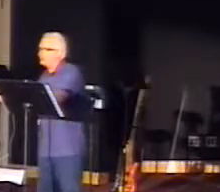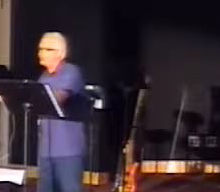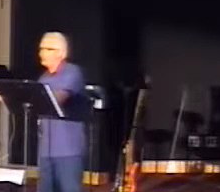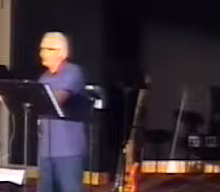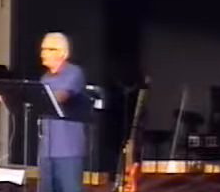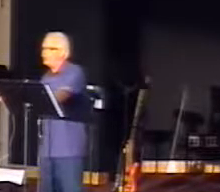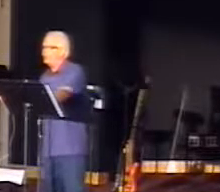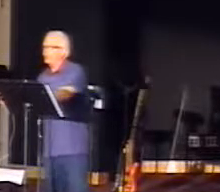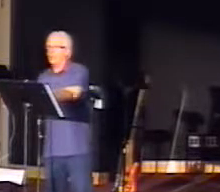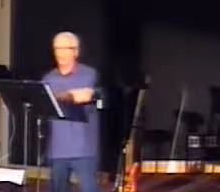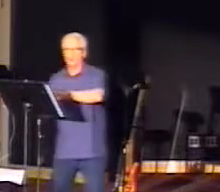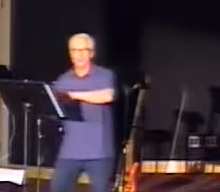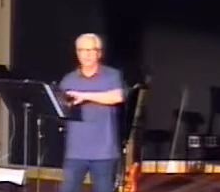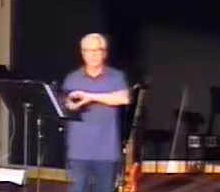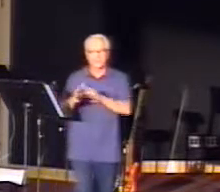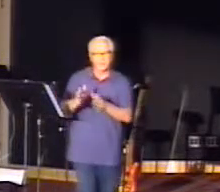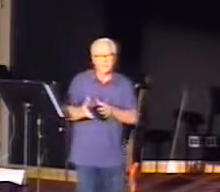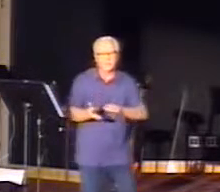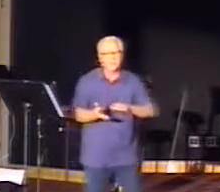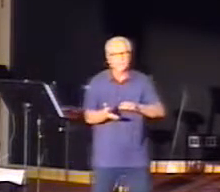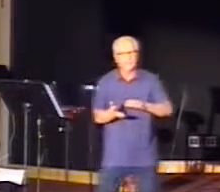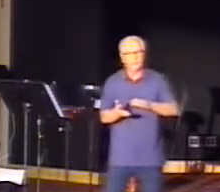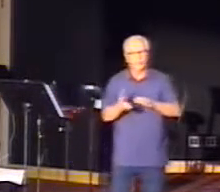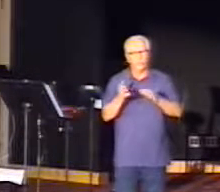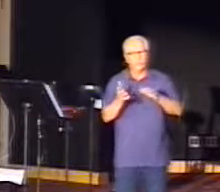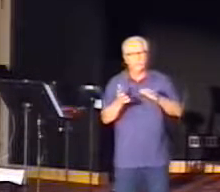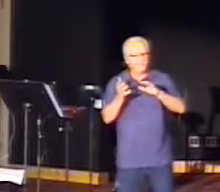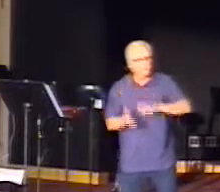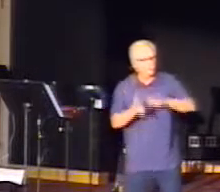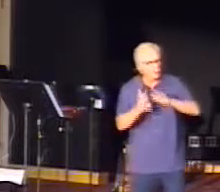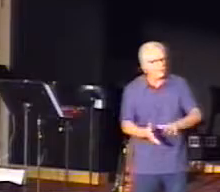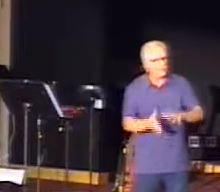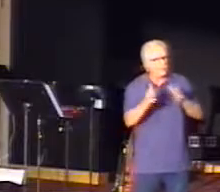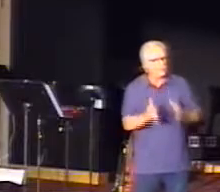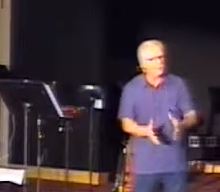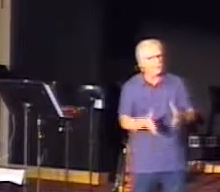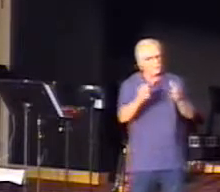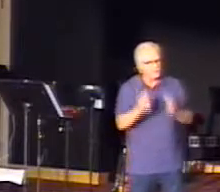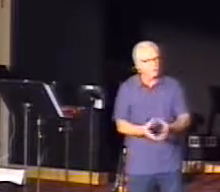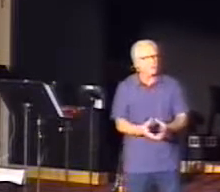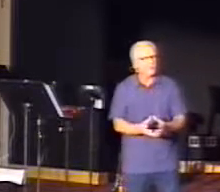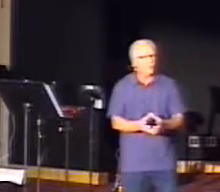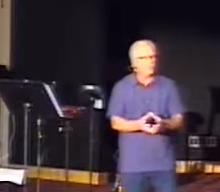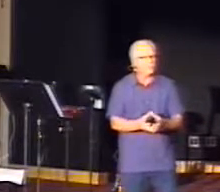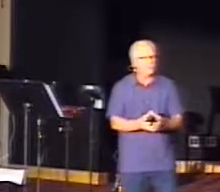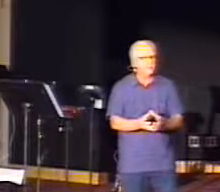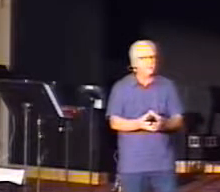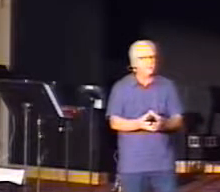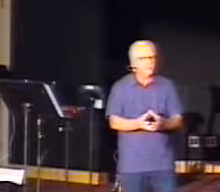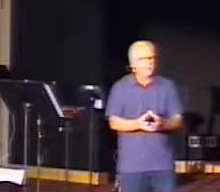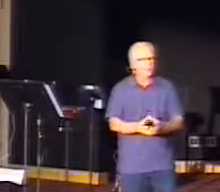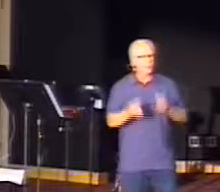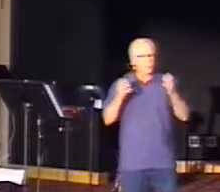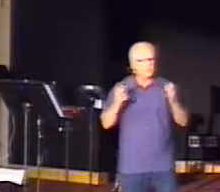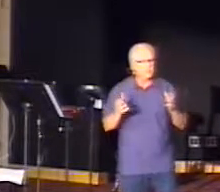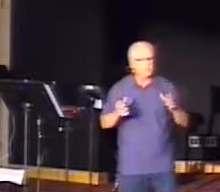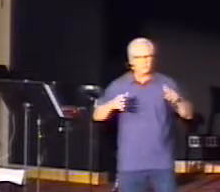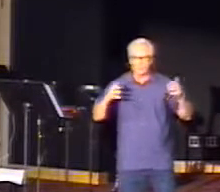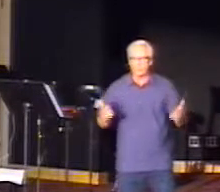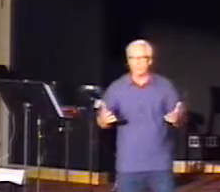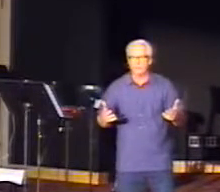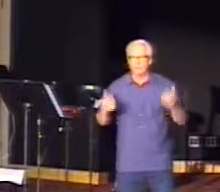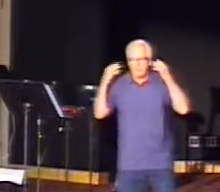person's personality, their temperament, way they feel right now in that place and in that moment. And so